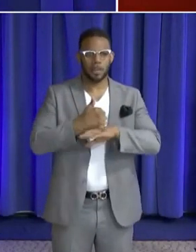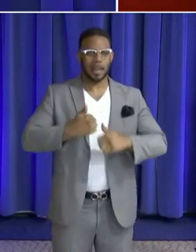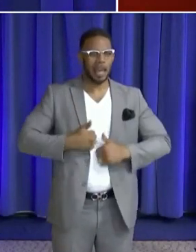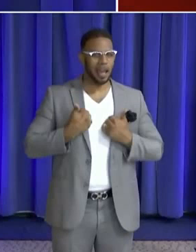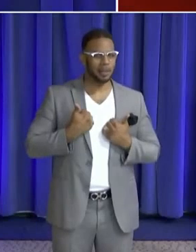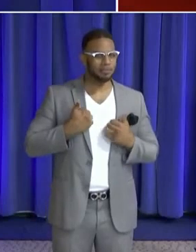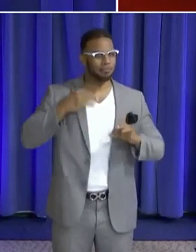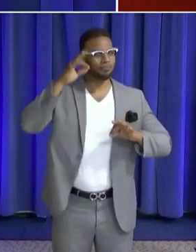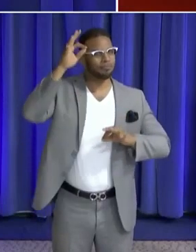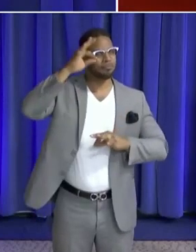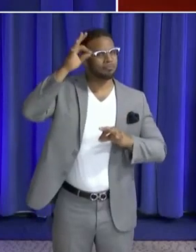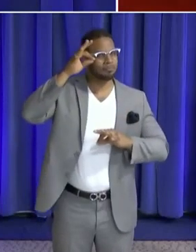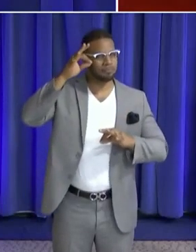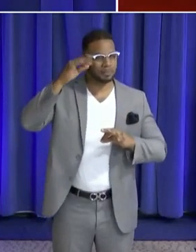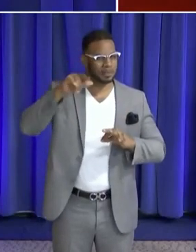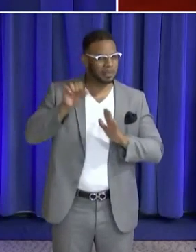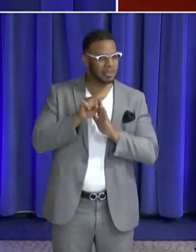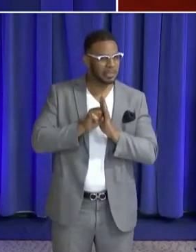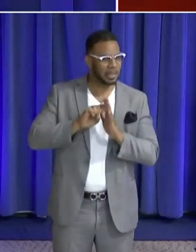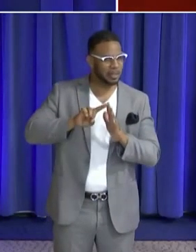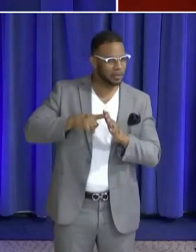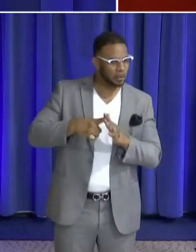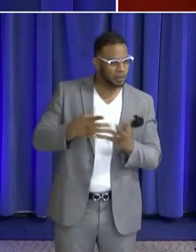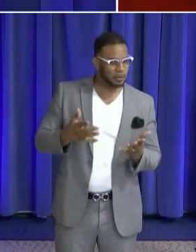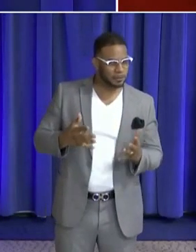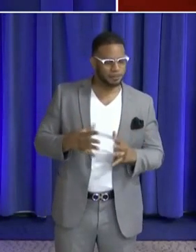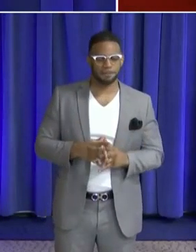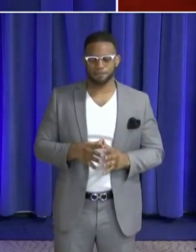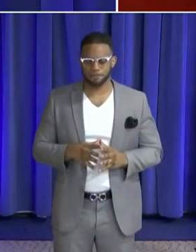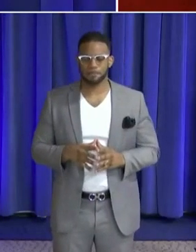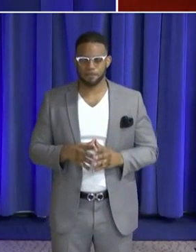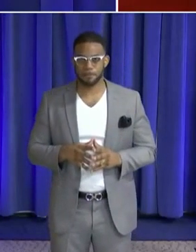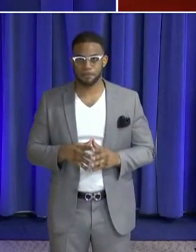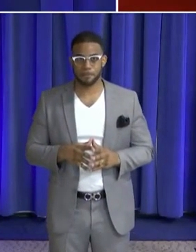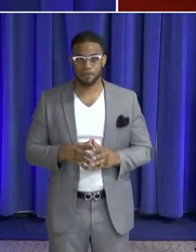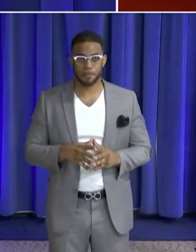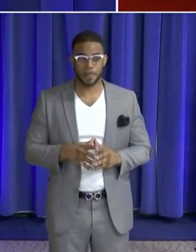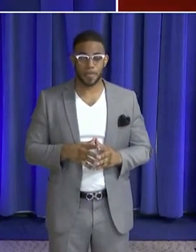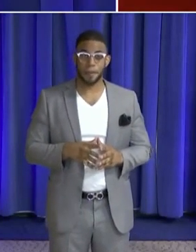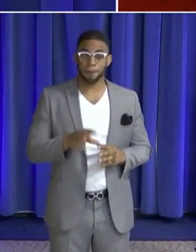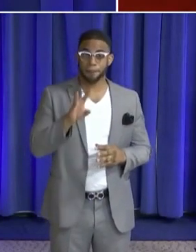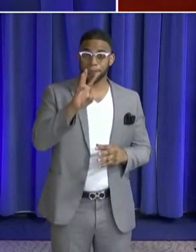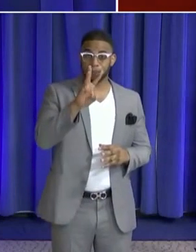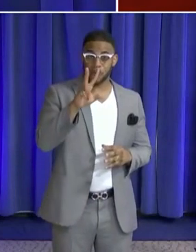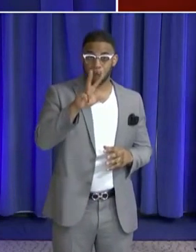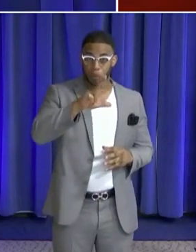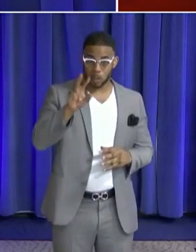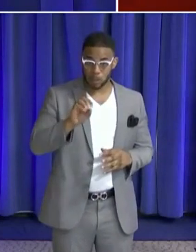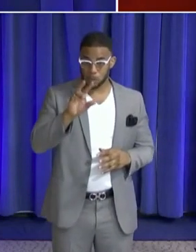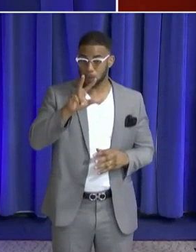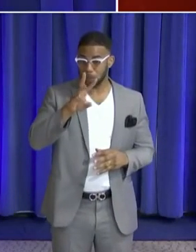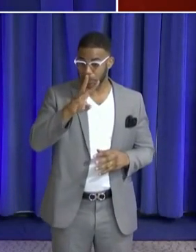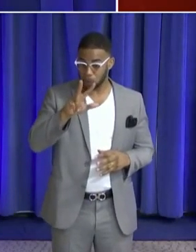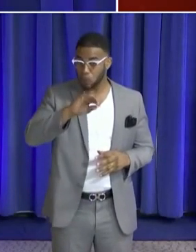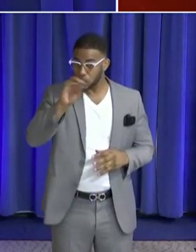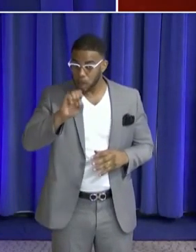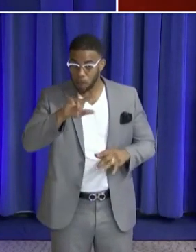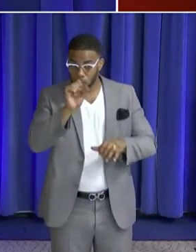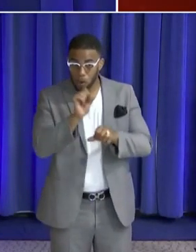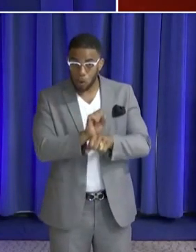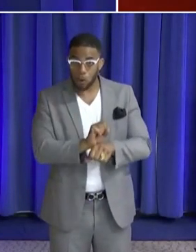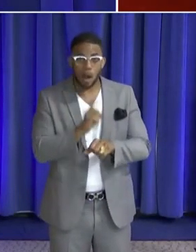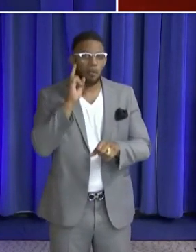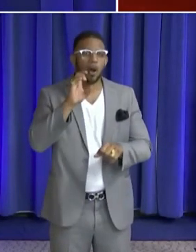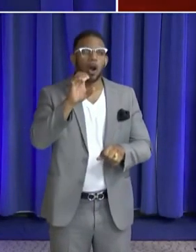is unknown their state of origin. 63% of the arrests that we made were for